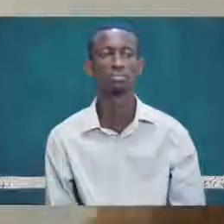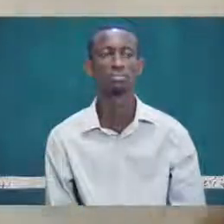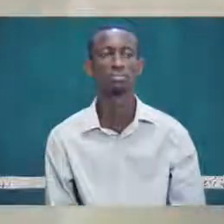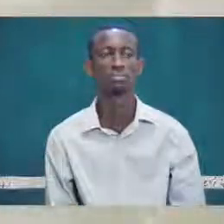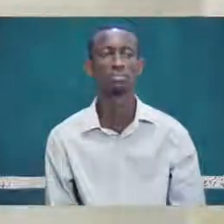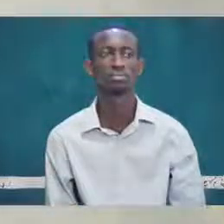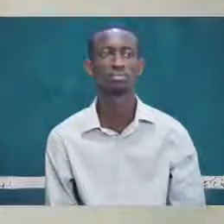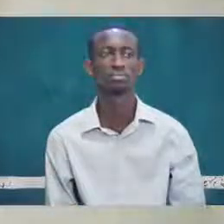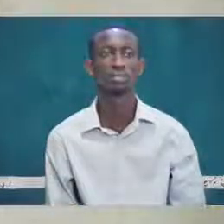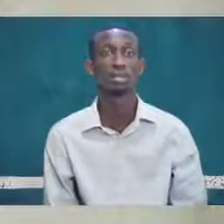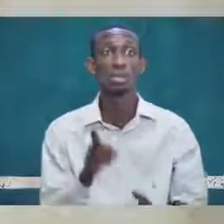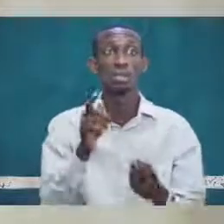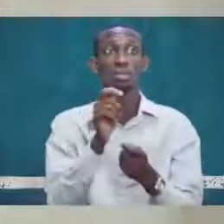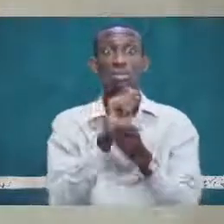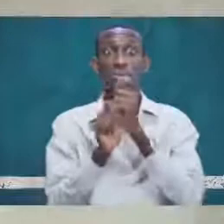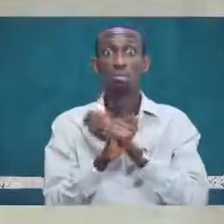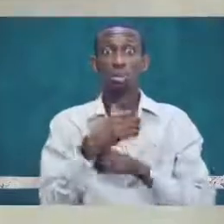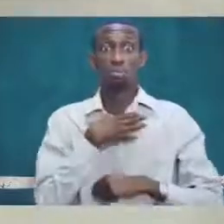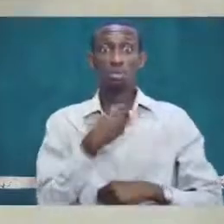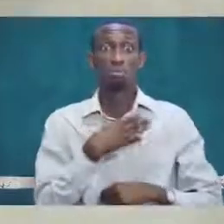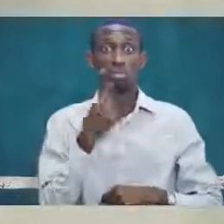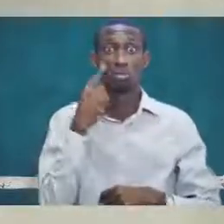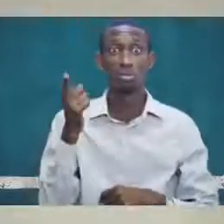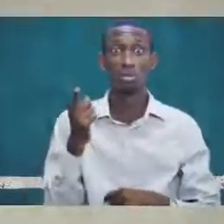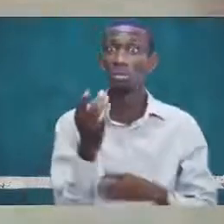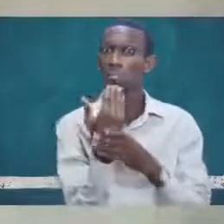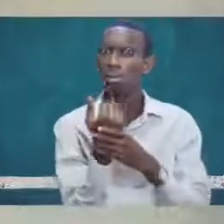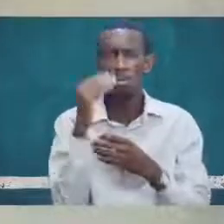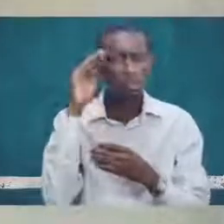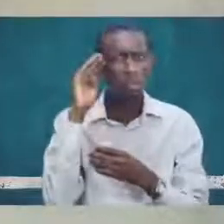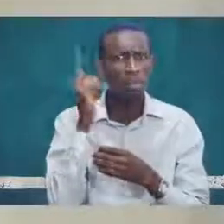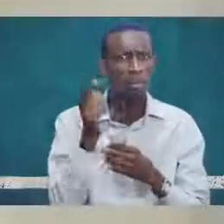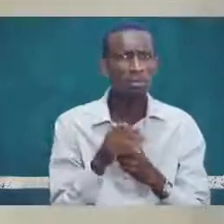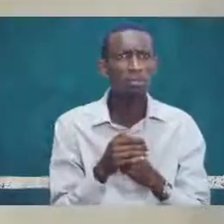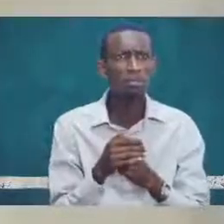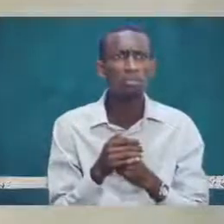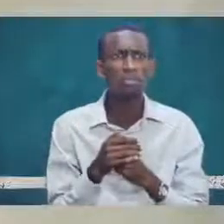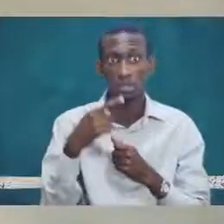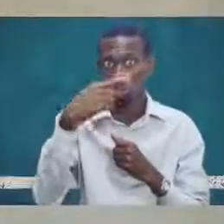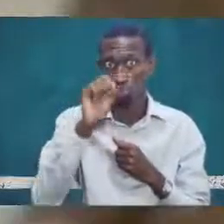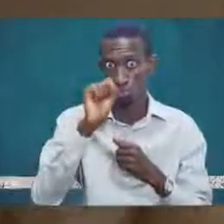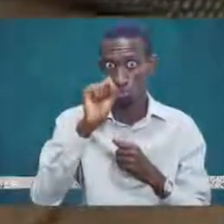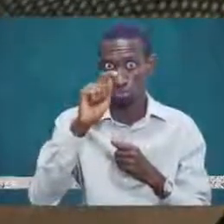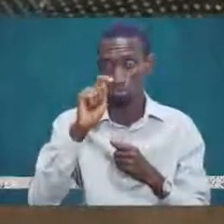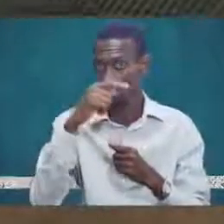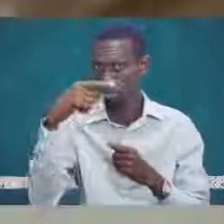So it is turning yellow. And when you look at the litmus paper, this gas that is coming out,